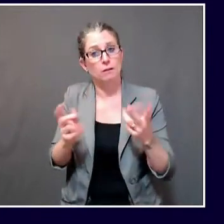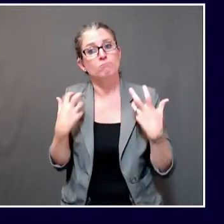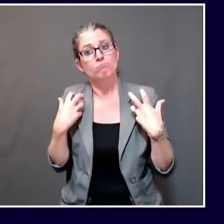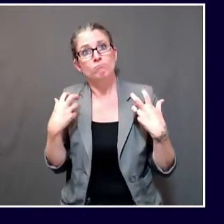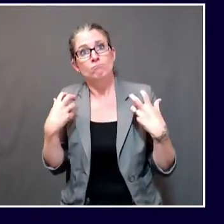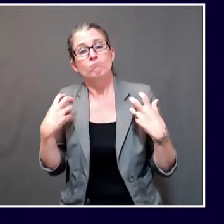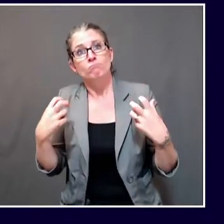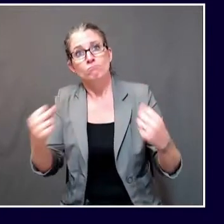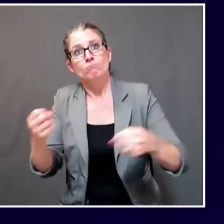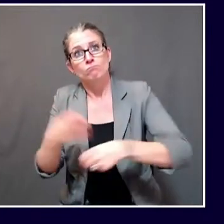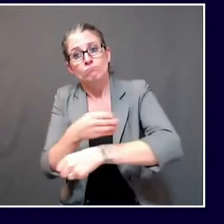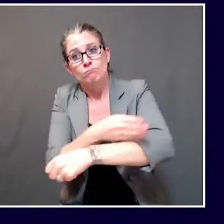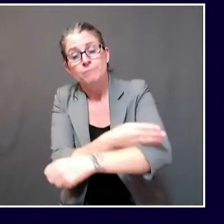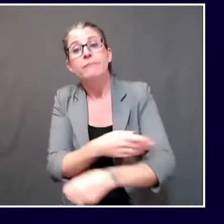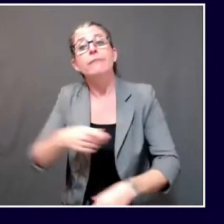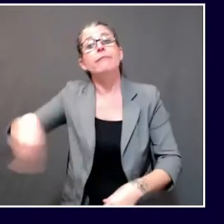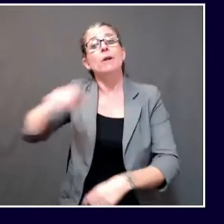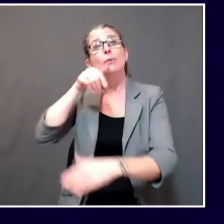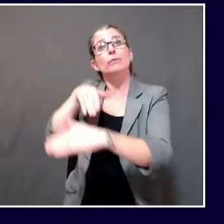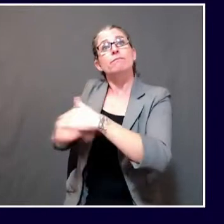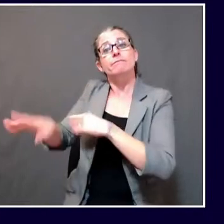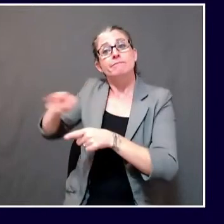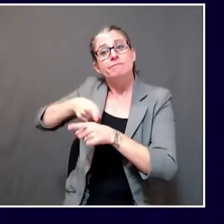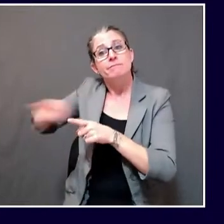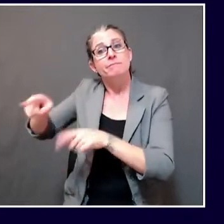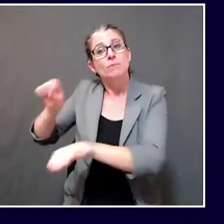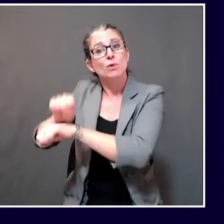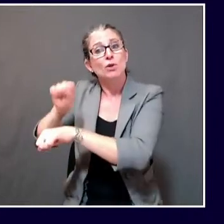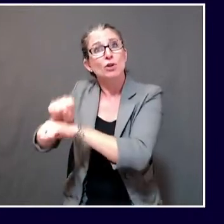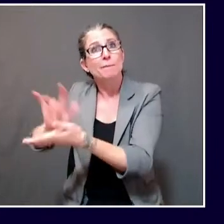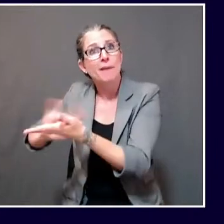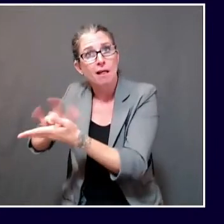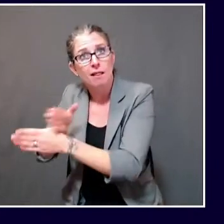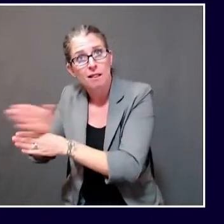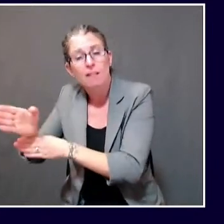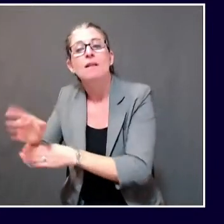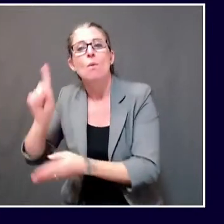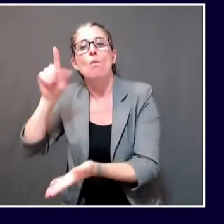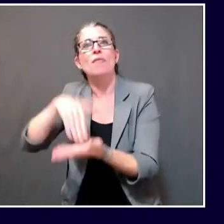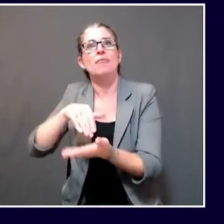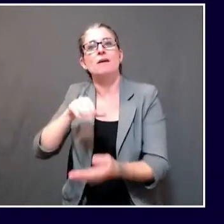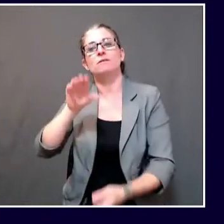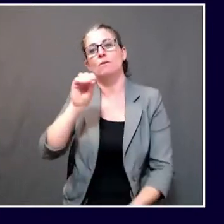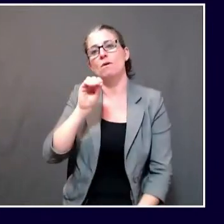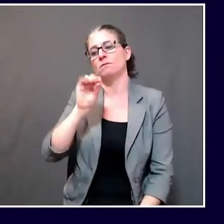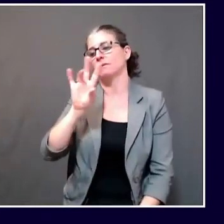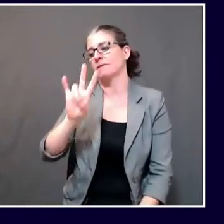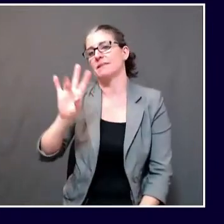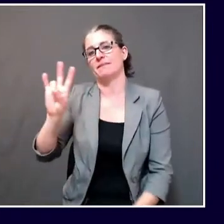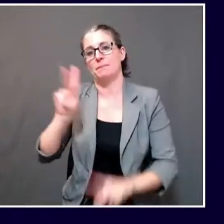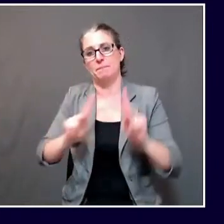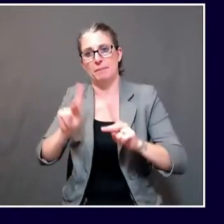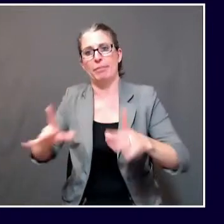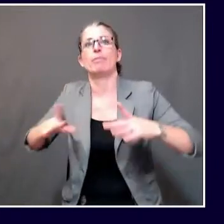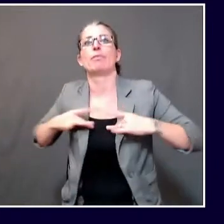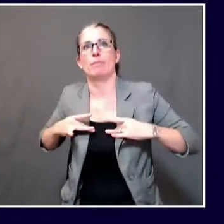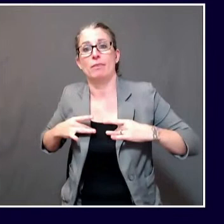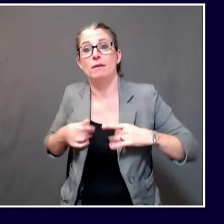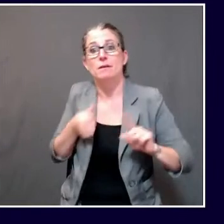1,077 healthcare workers, an increase of 1. To put some of these recent numbers in context,